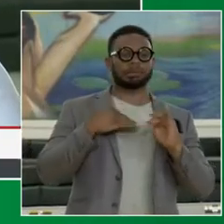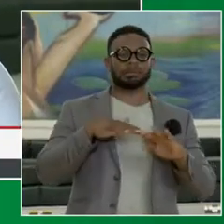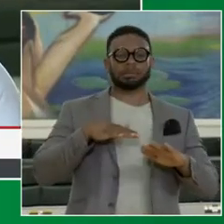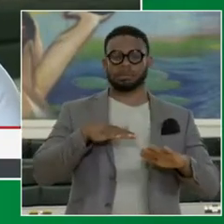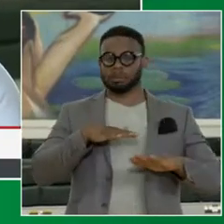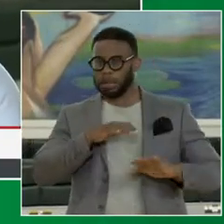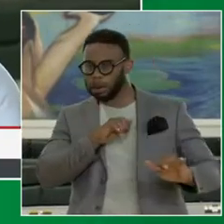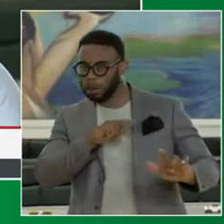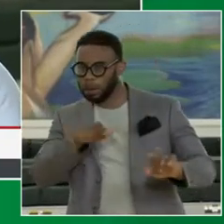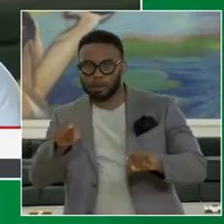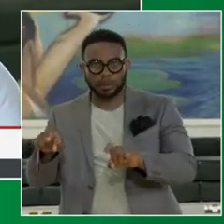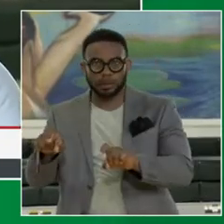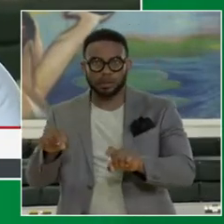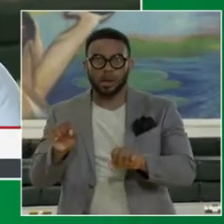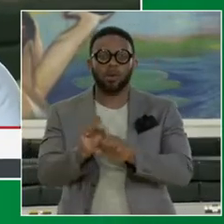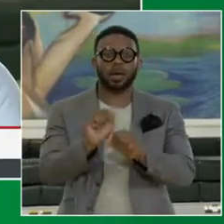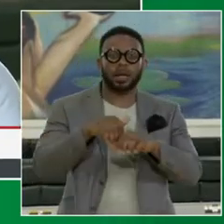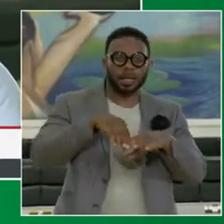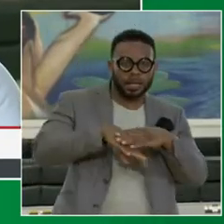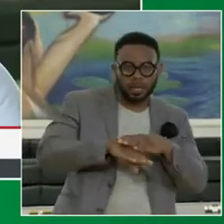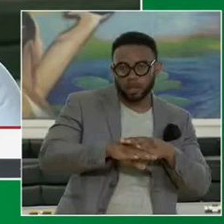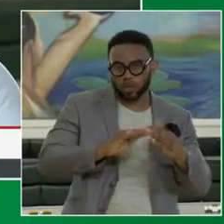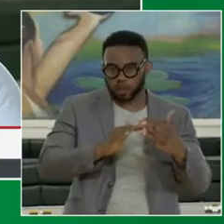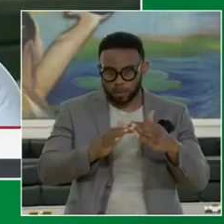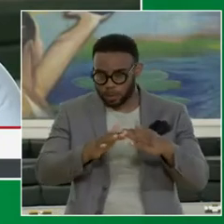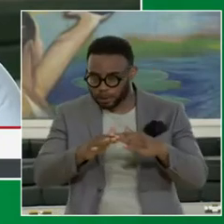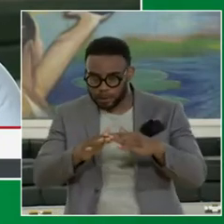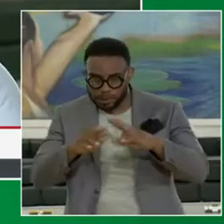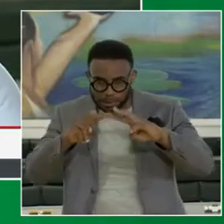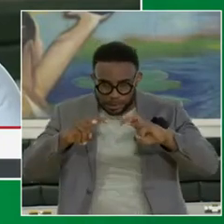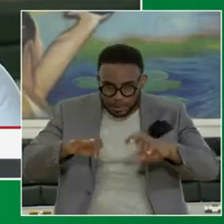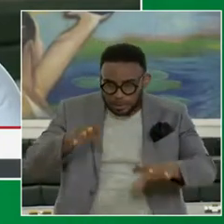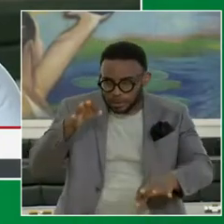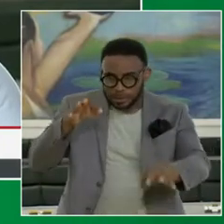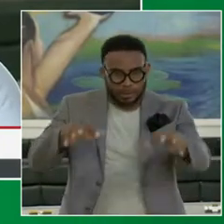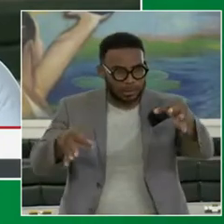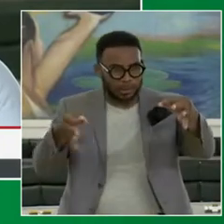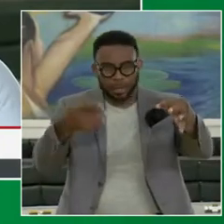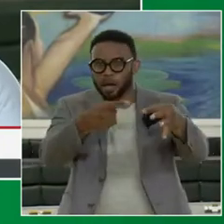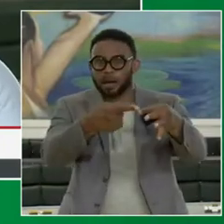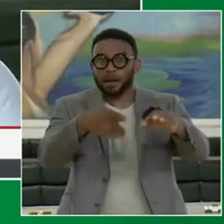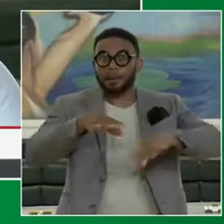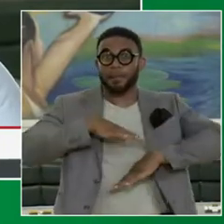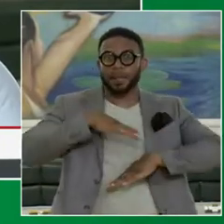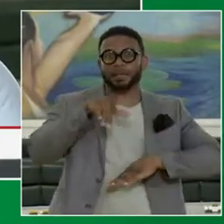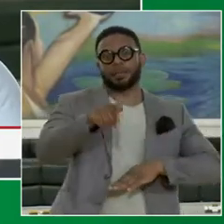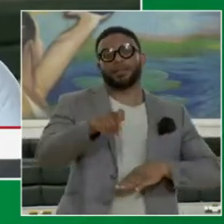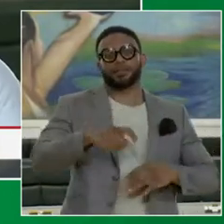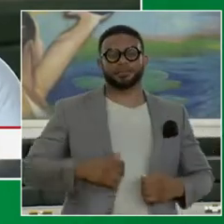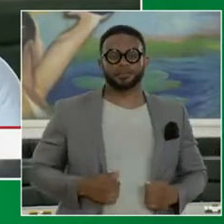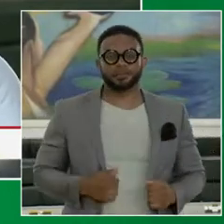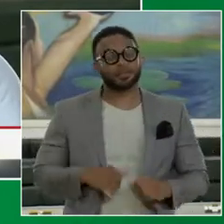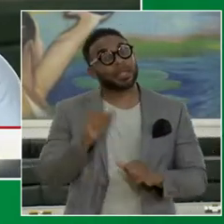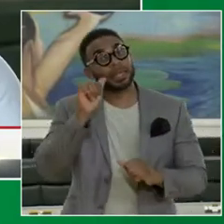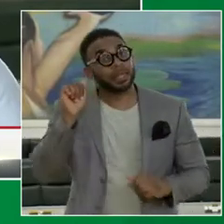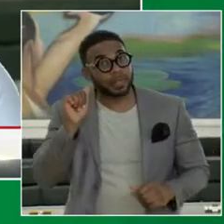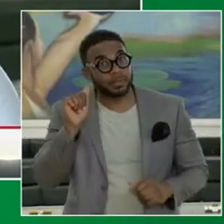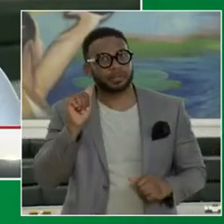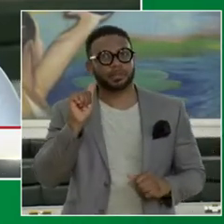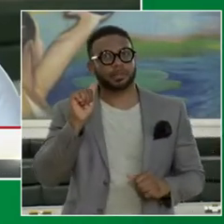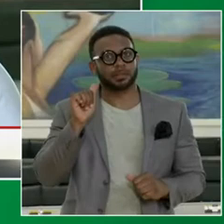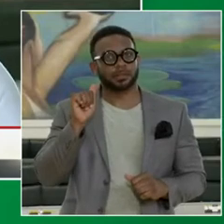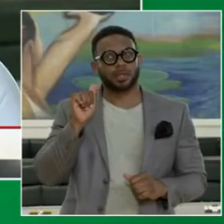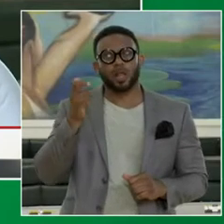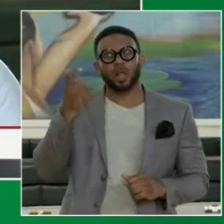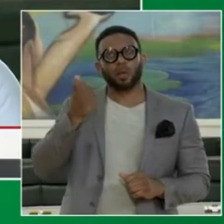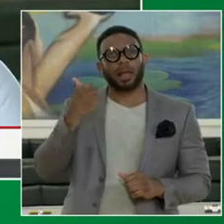needs and also working in the communities that have needs that need to be met as well. On yesterday, the grants,